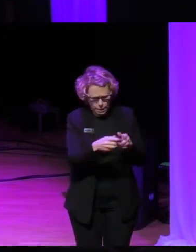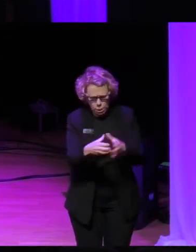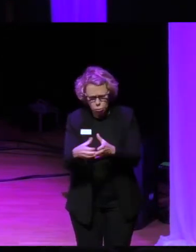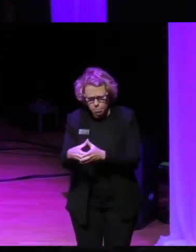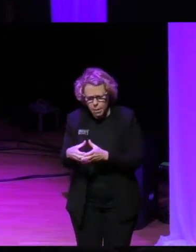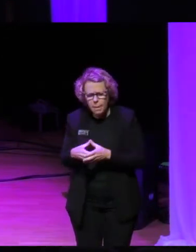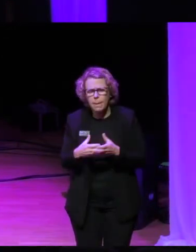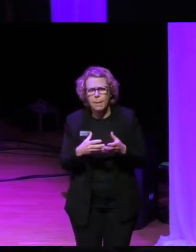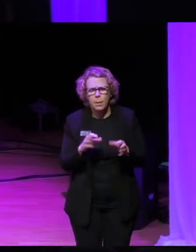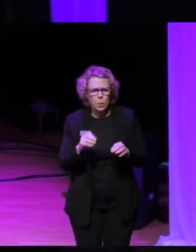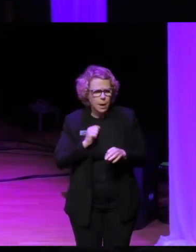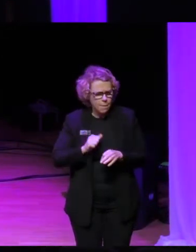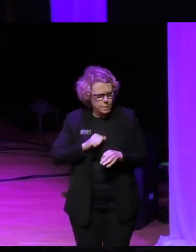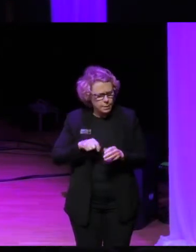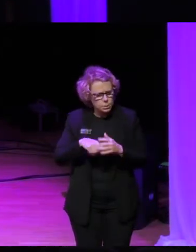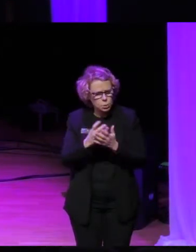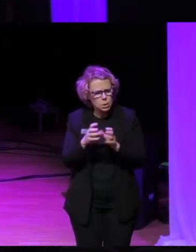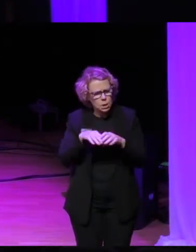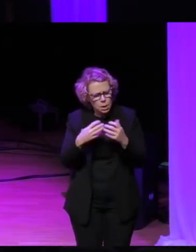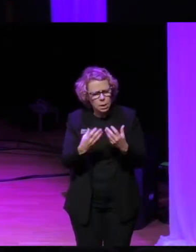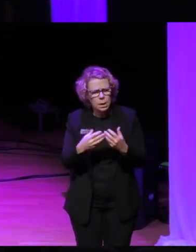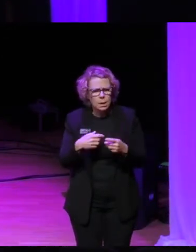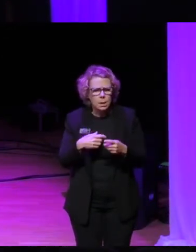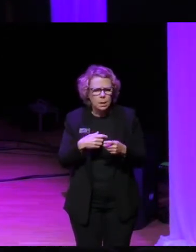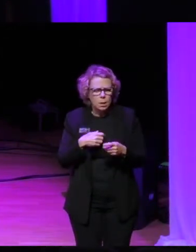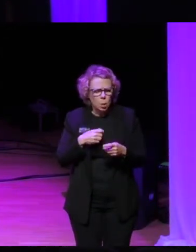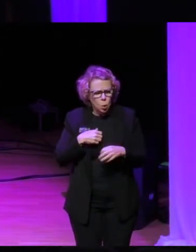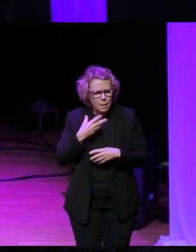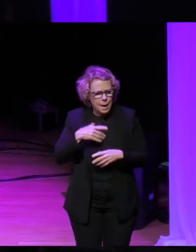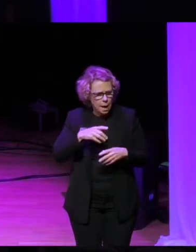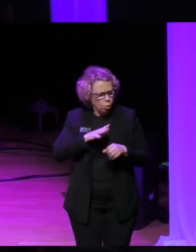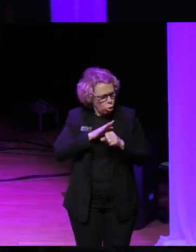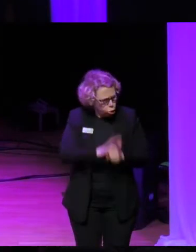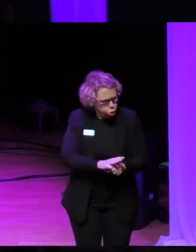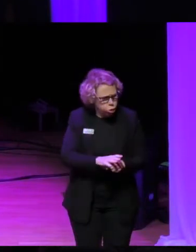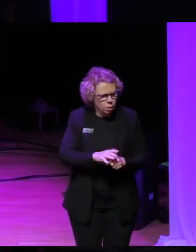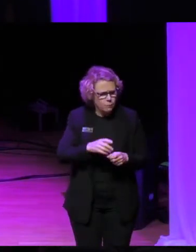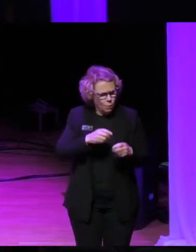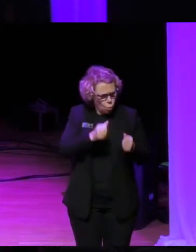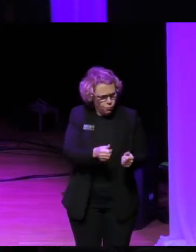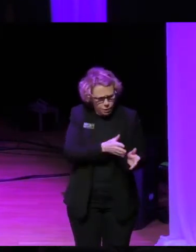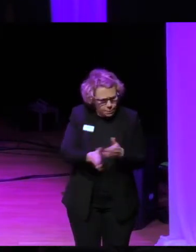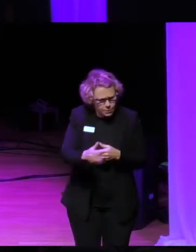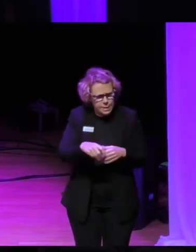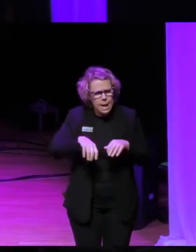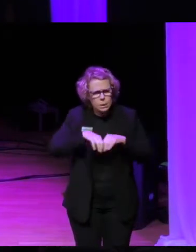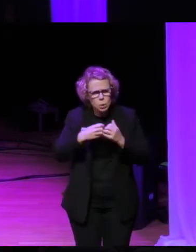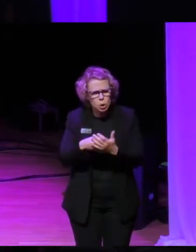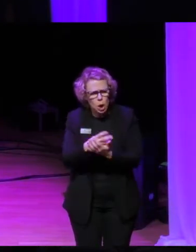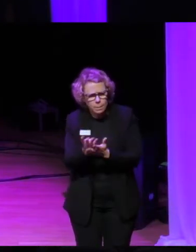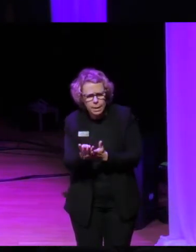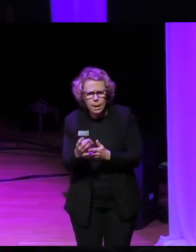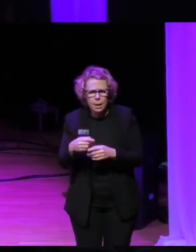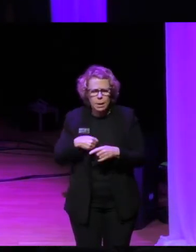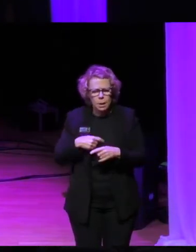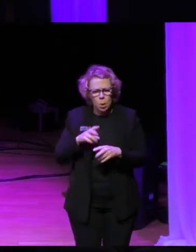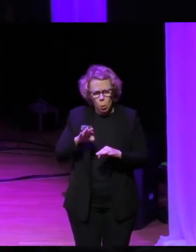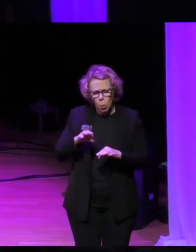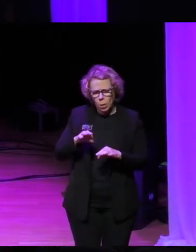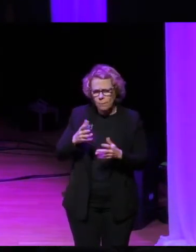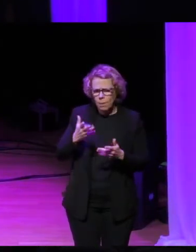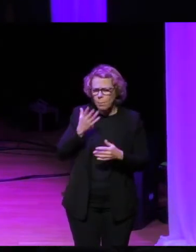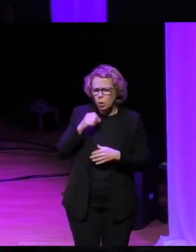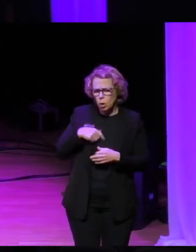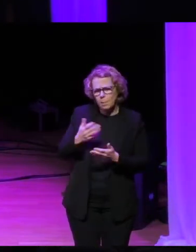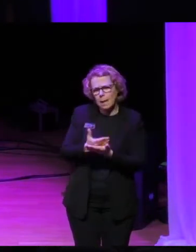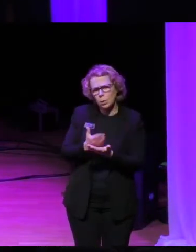The issue of harassment on social media, but also from the government side, the issue of national security implications of social media